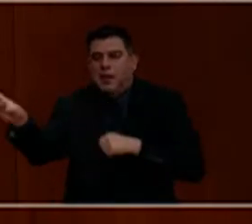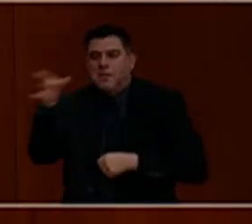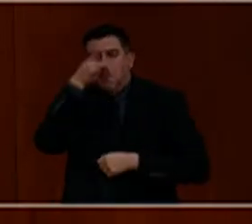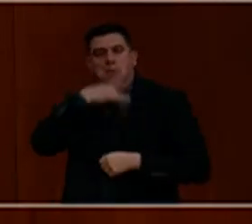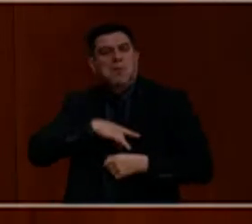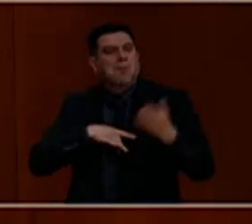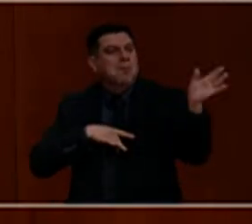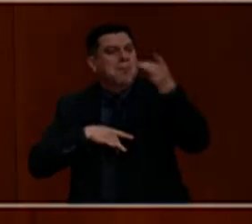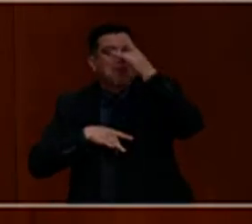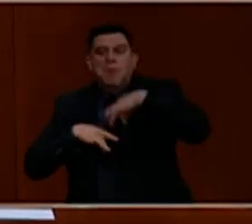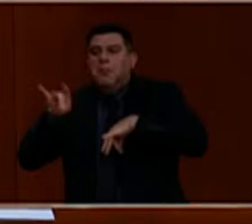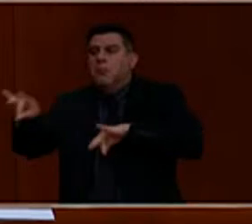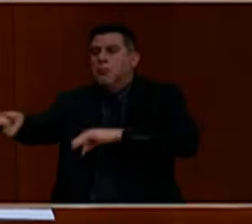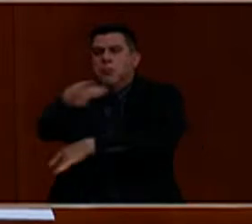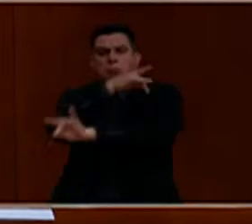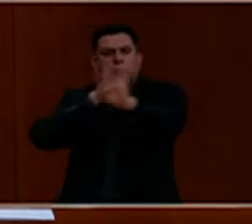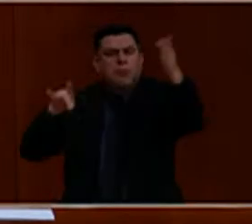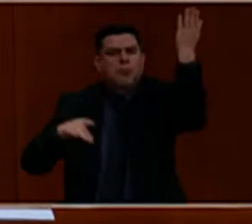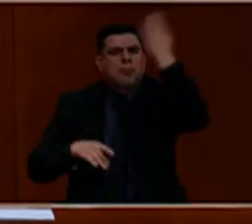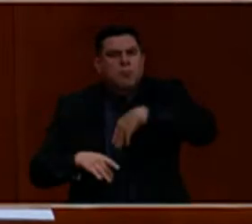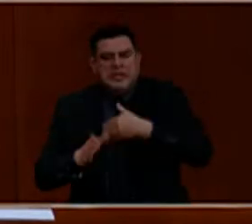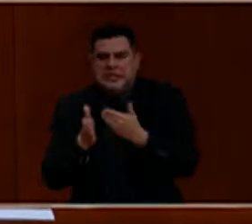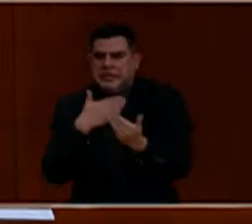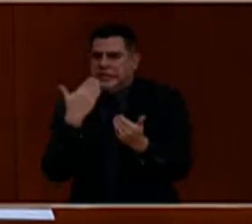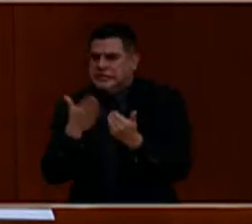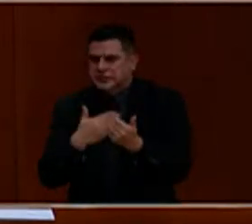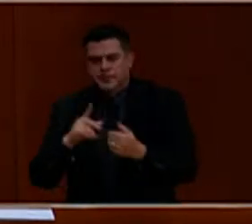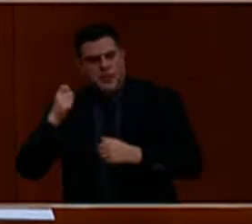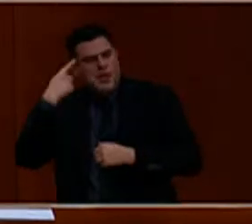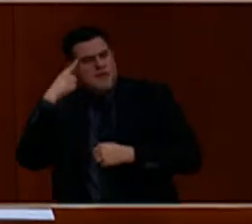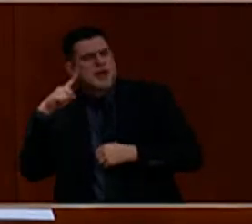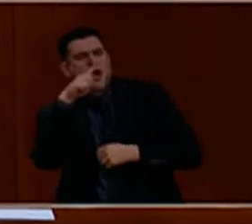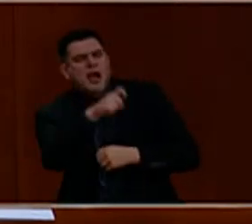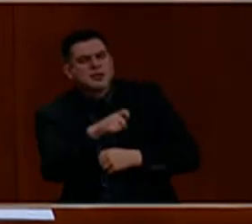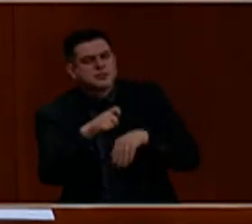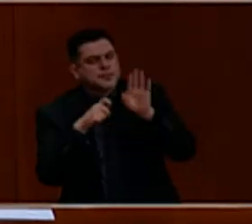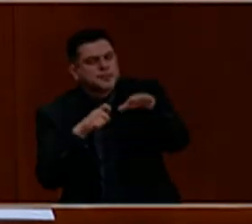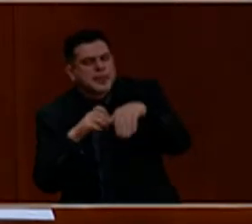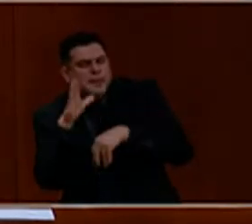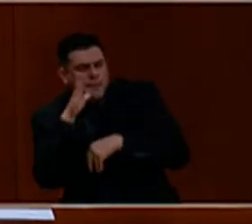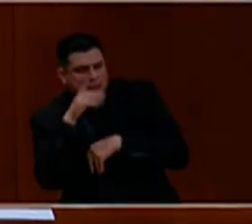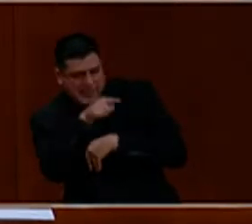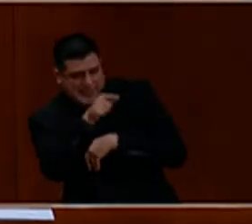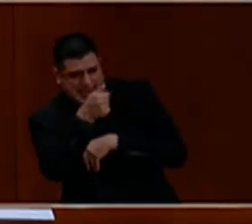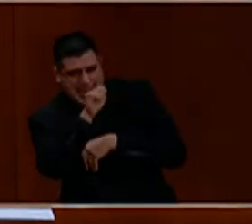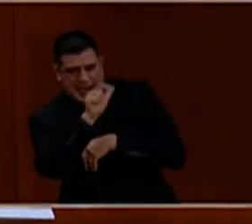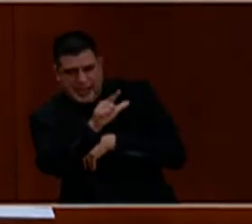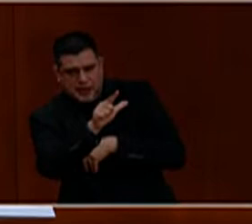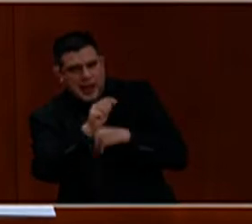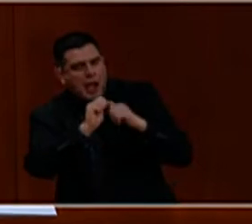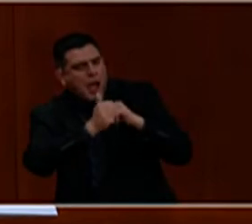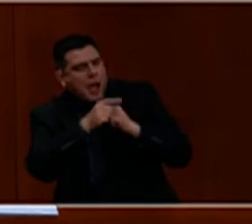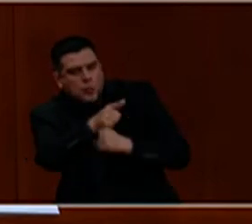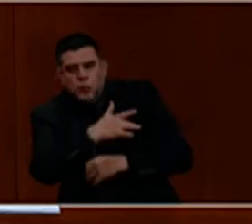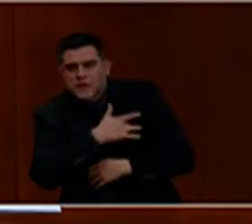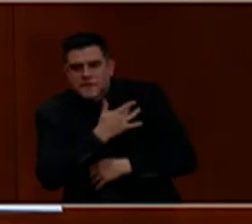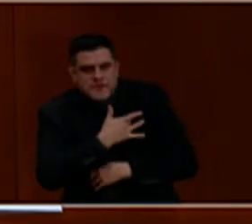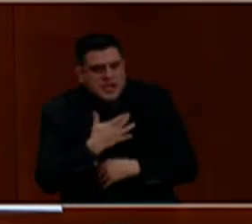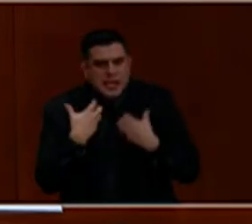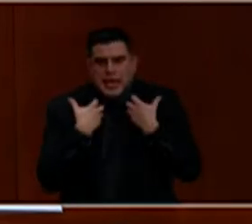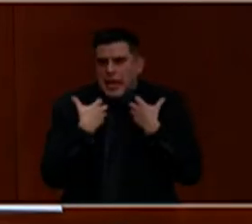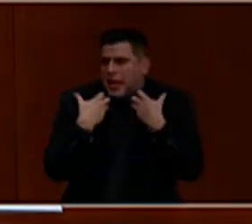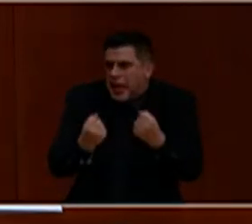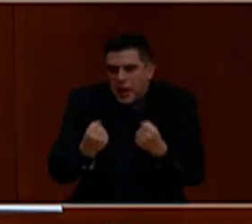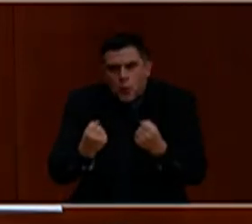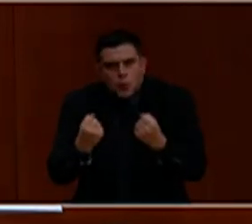How are you doing overall with your health, just apart from the recovery from COVID? I feel great. I